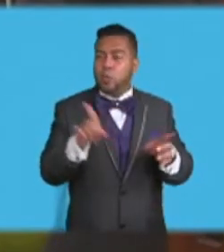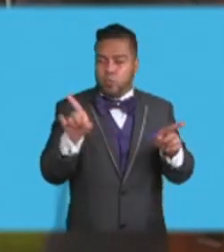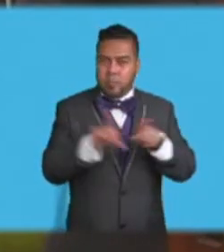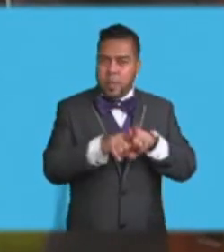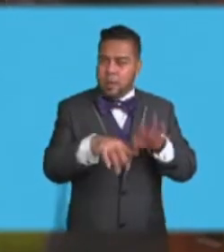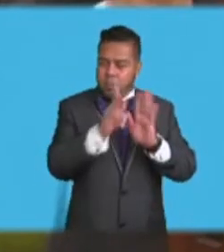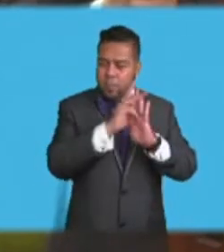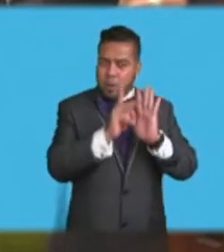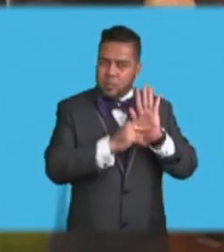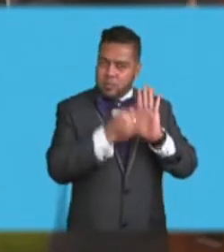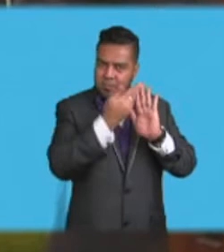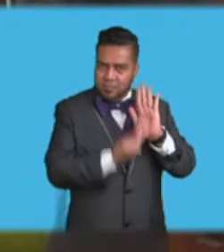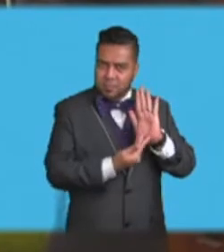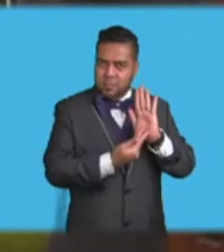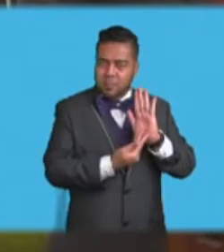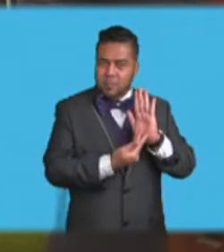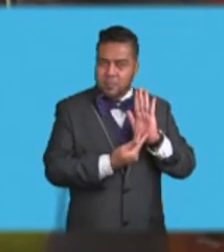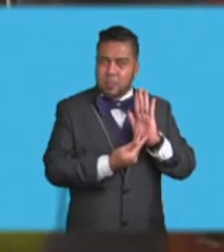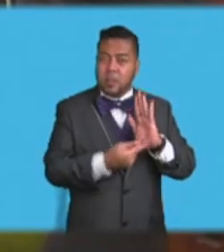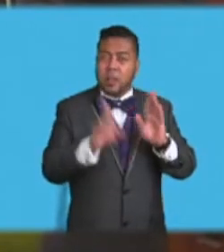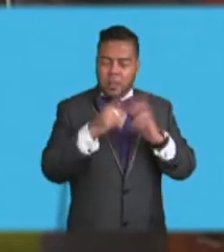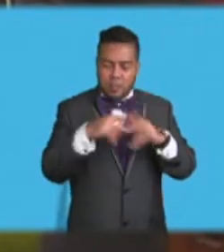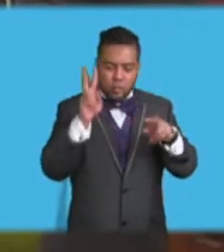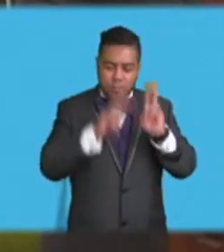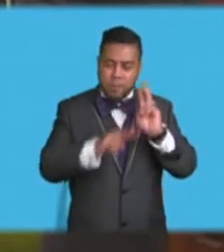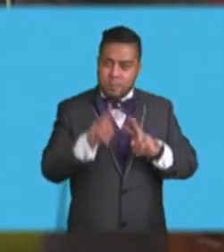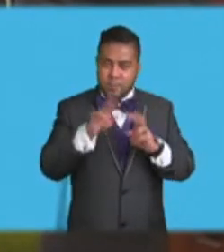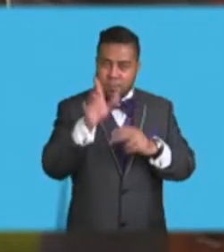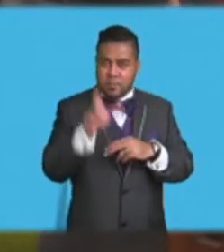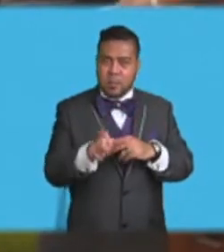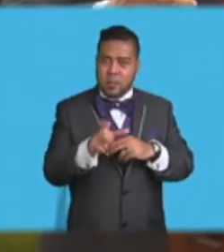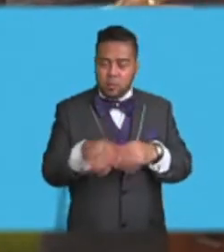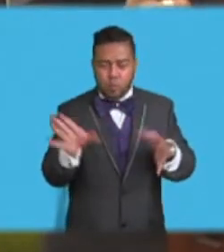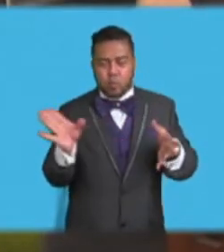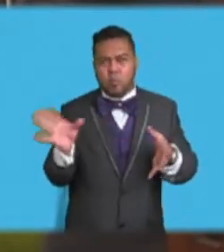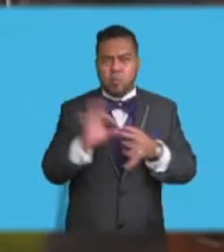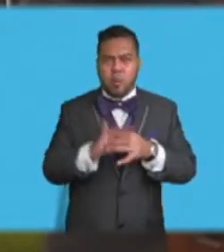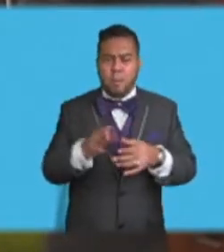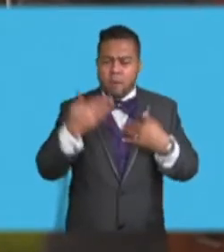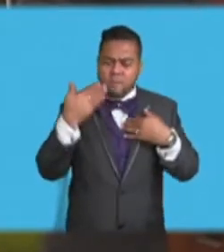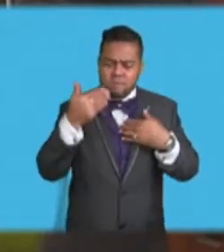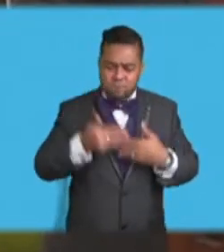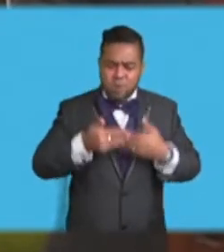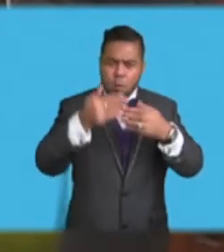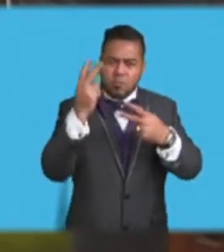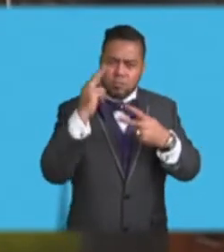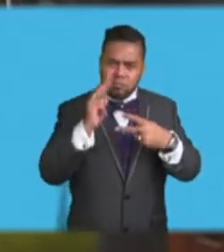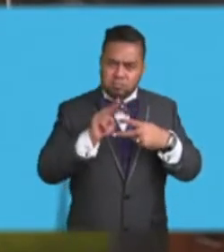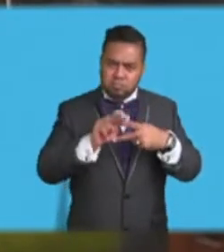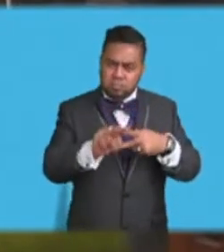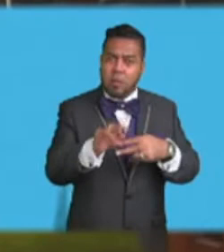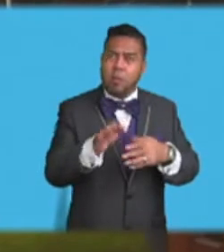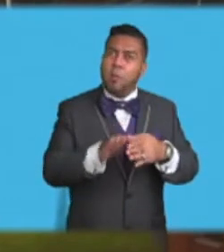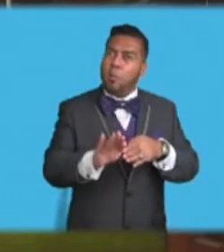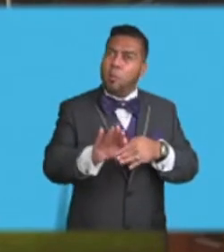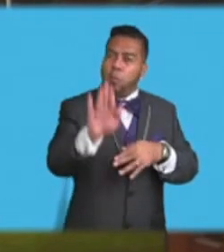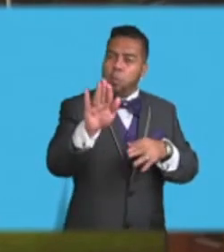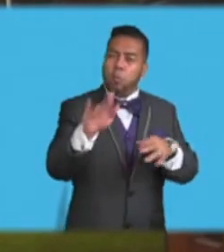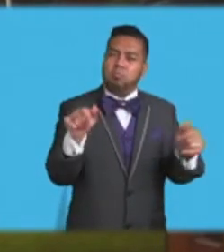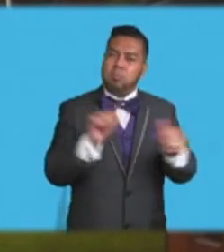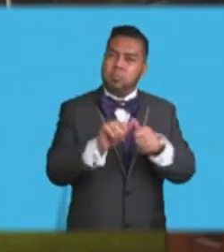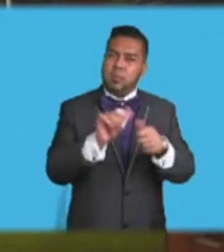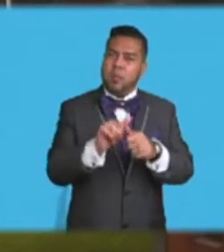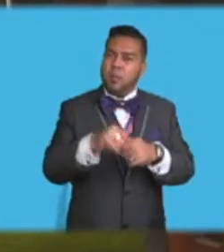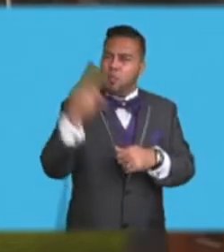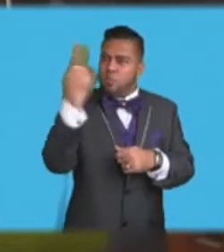policy. The supervisory approach will need to continue to evolve to become more forward-looking, to proactively identify and tackle risks